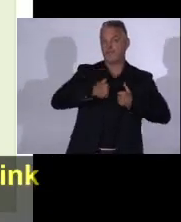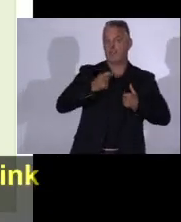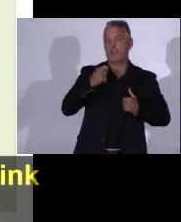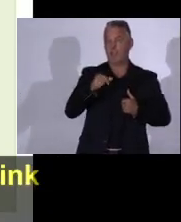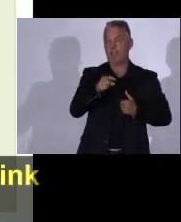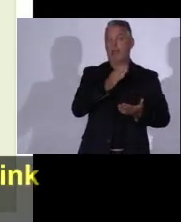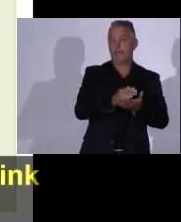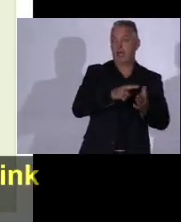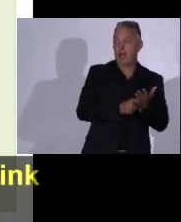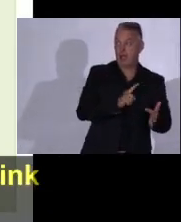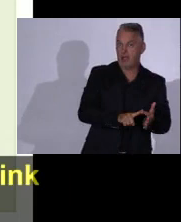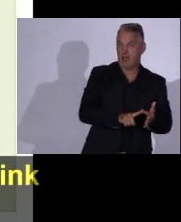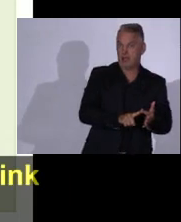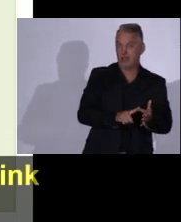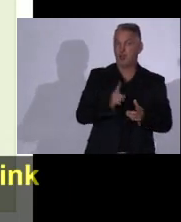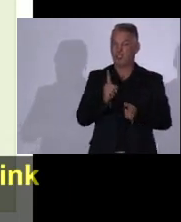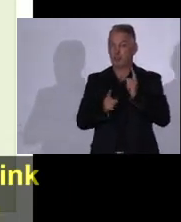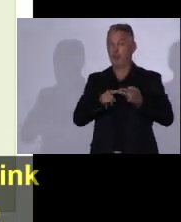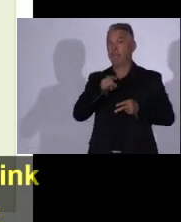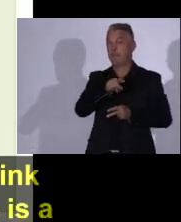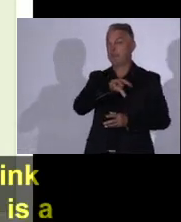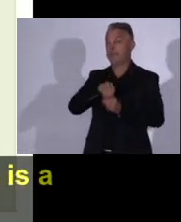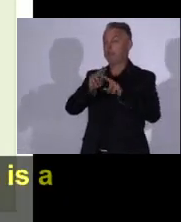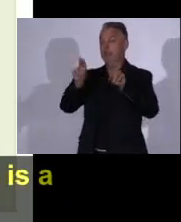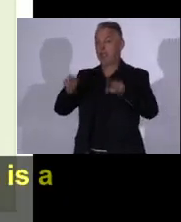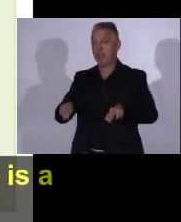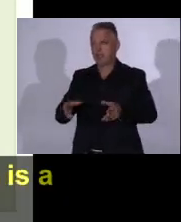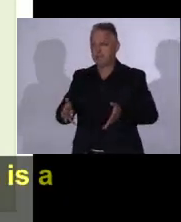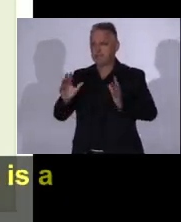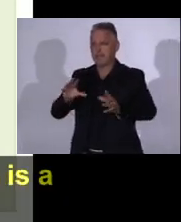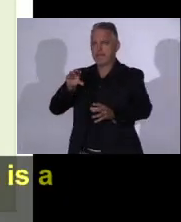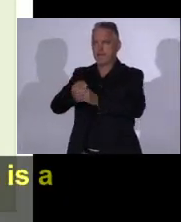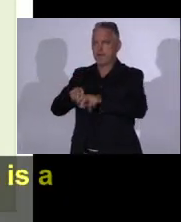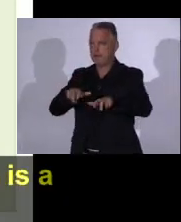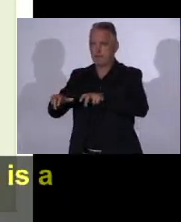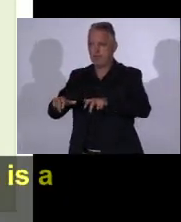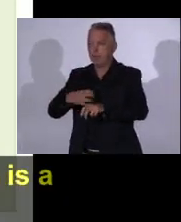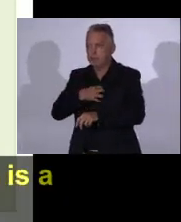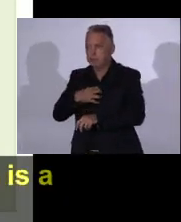these activities is a bit of a benchmark activity for them to say, well, actually, I've got to lift my game.